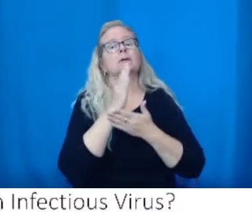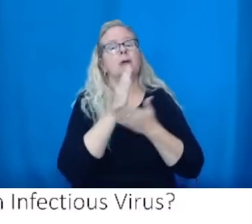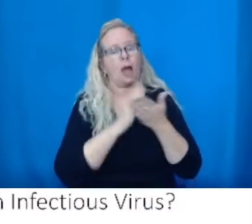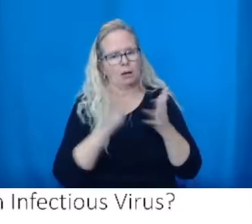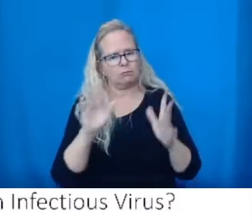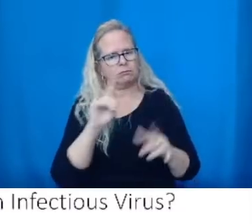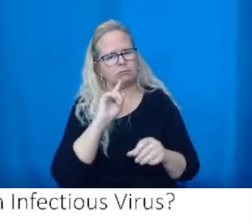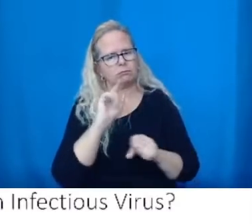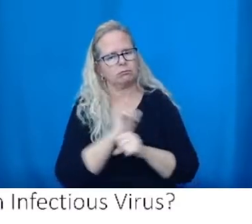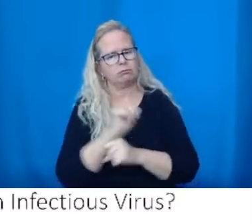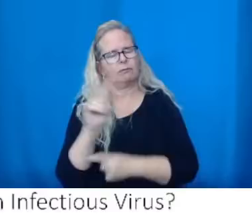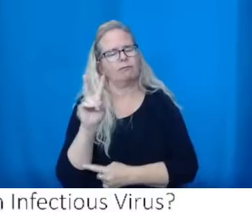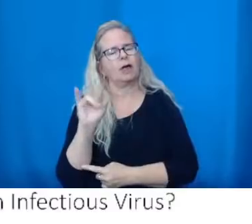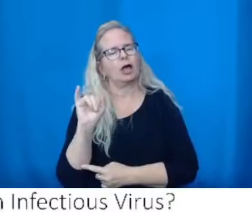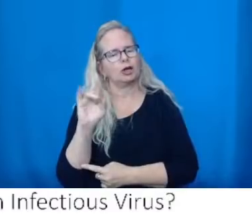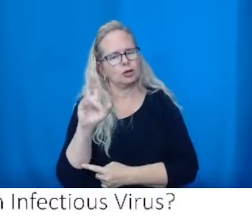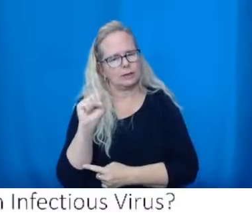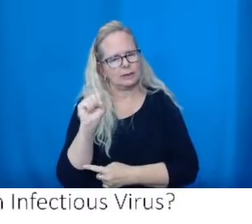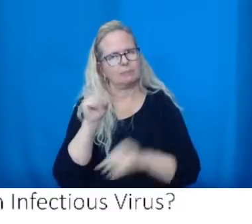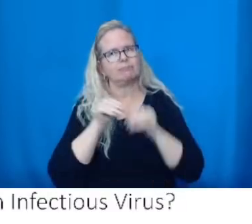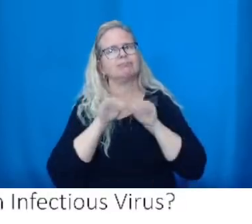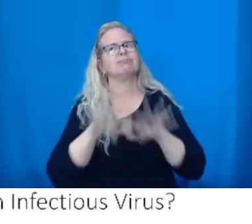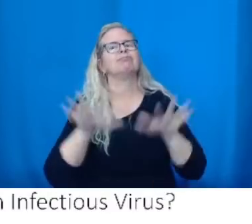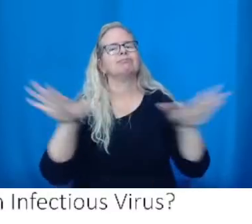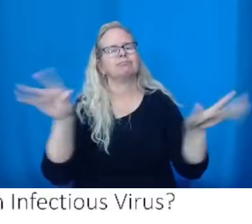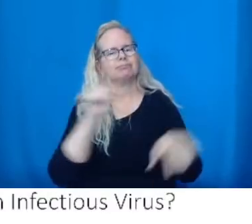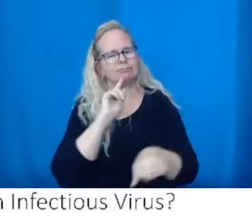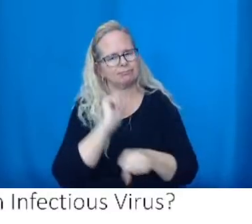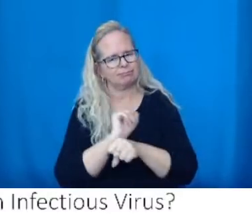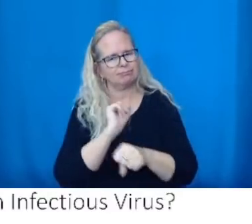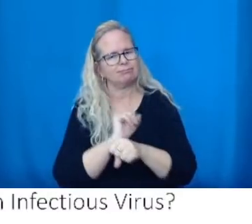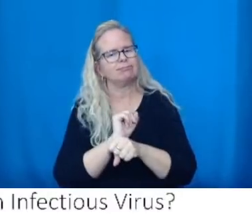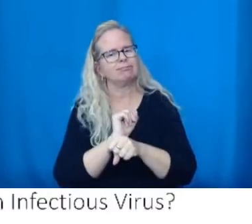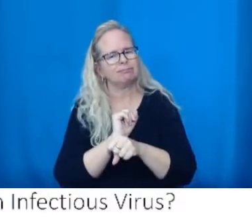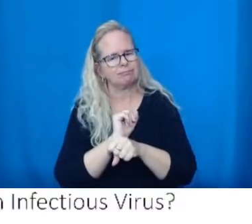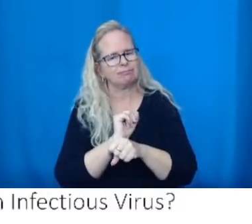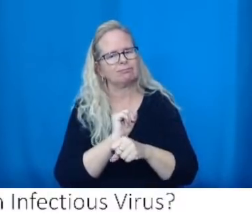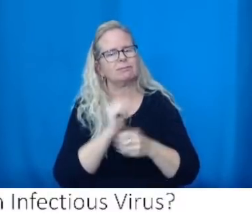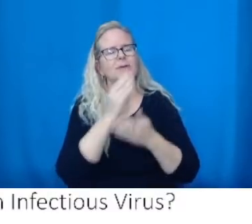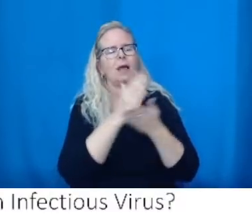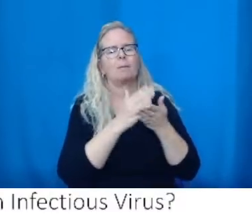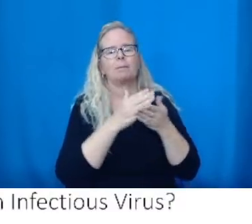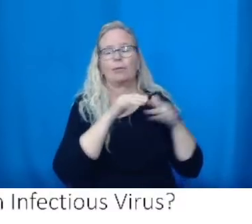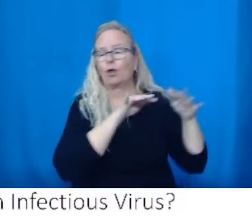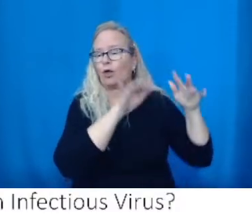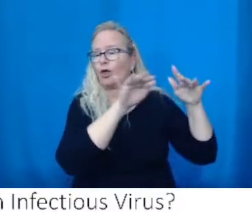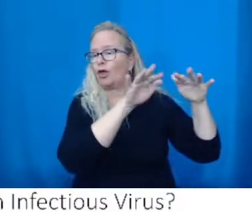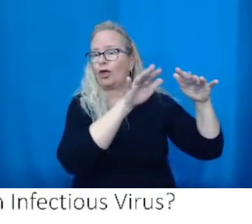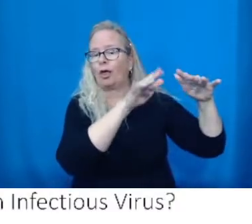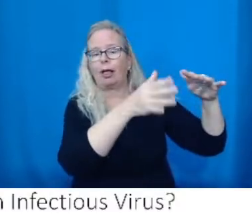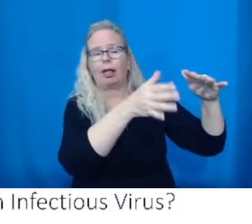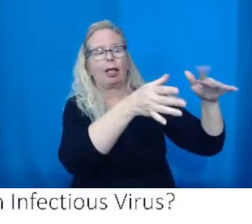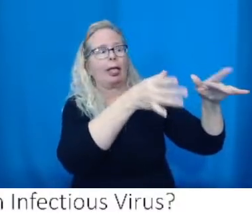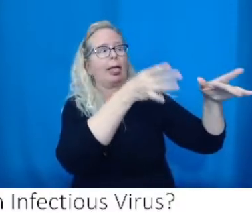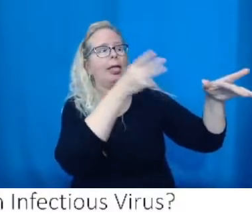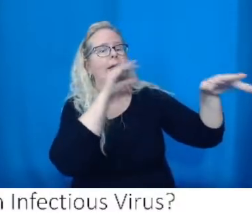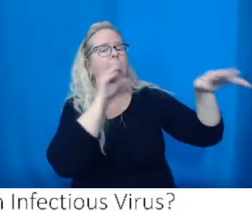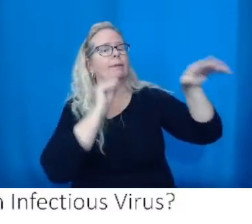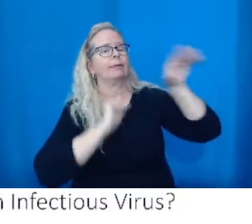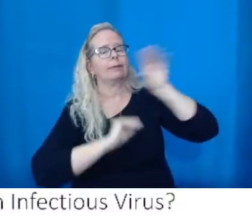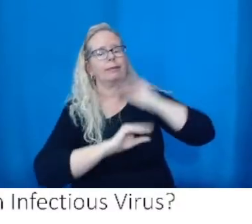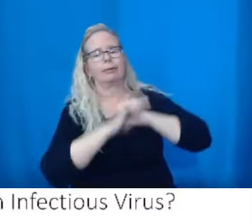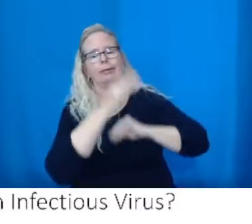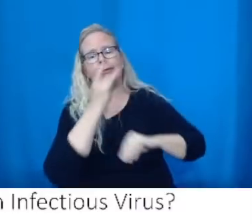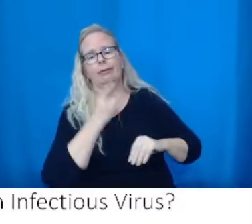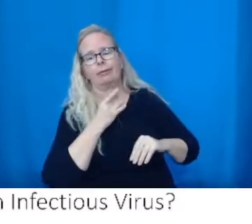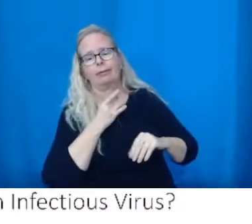virus from air samples taken near COVID-19 patients. The infectivity of these virus-containing aerosols has also been well demonstrated